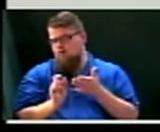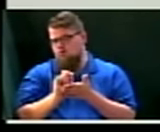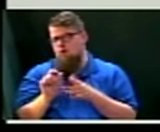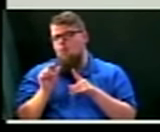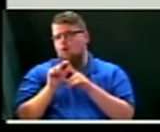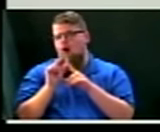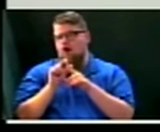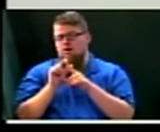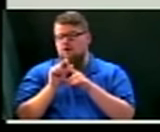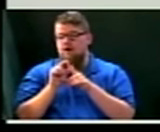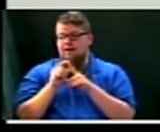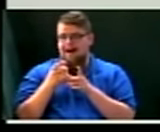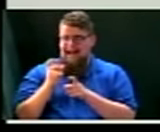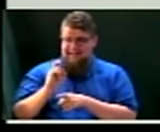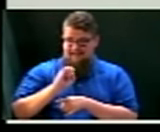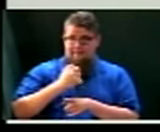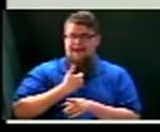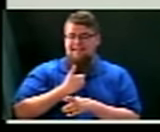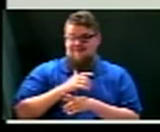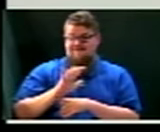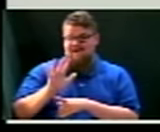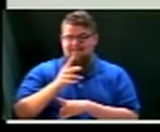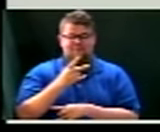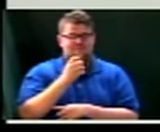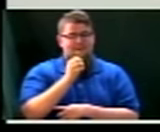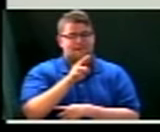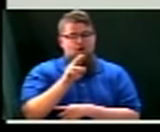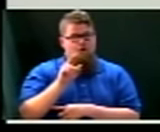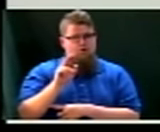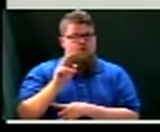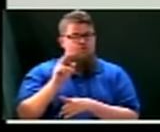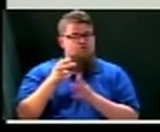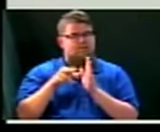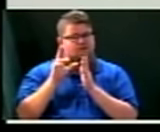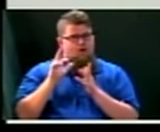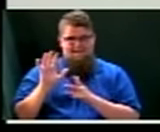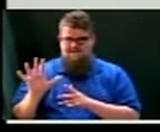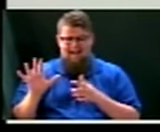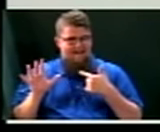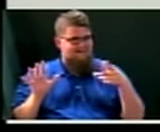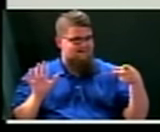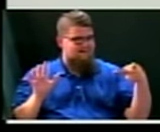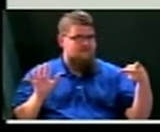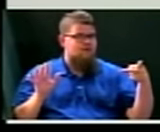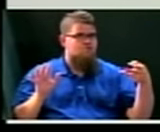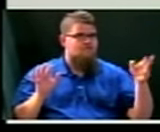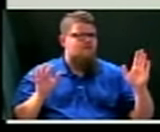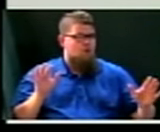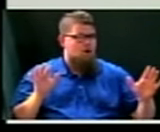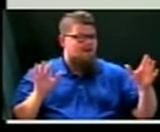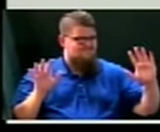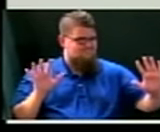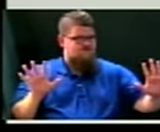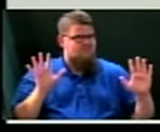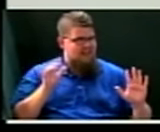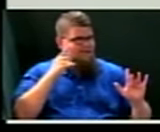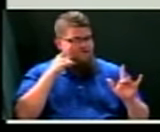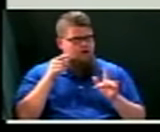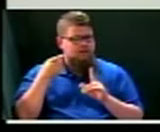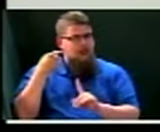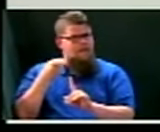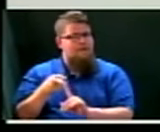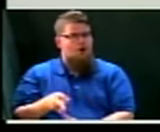five, I gave myself a five, and the peer reviewer gave me a five on the objective or